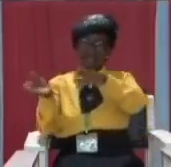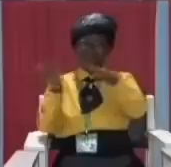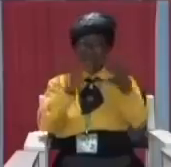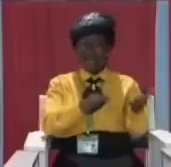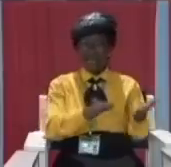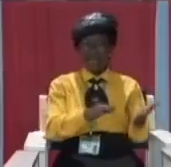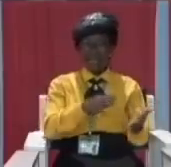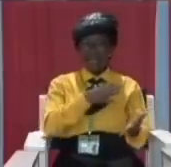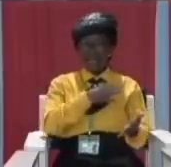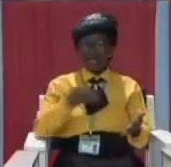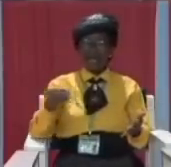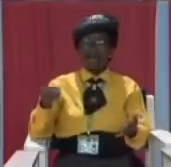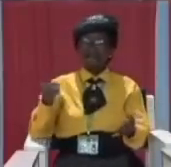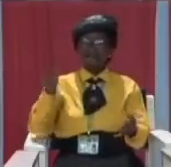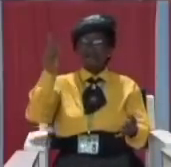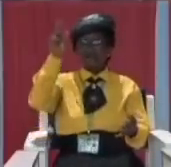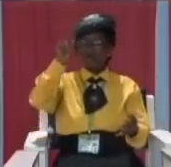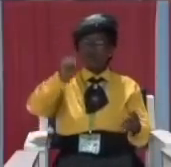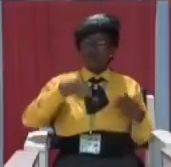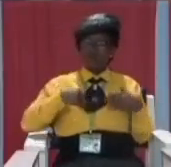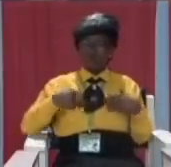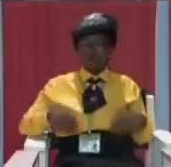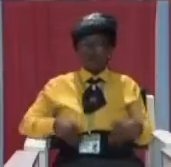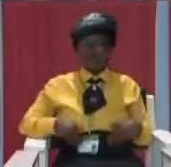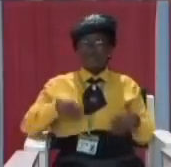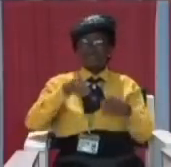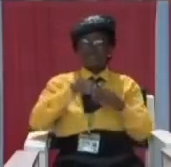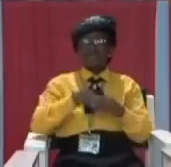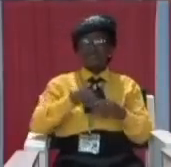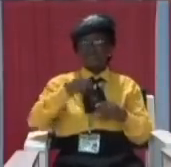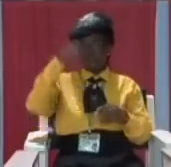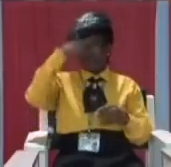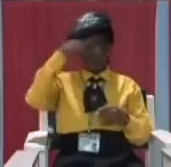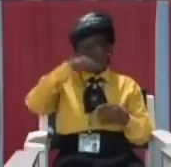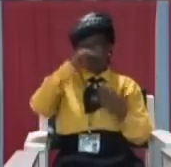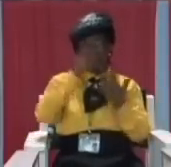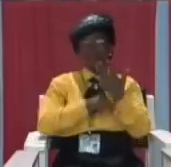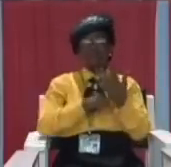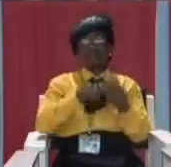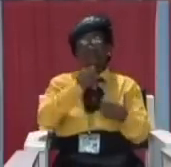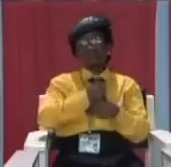and nobody in the government paid any attention.